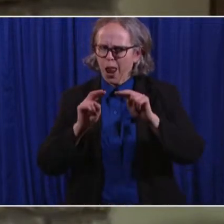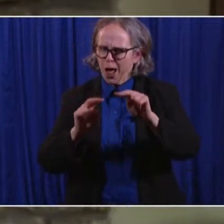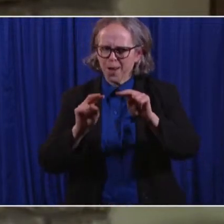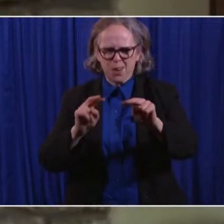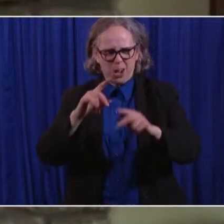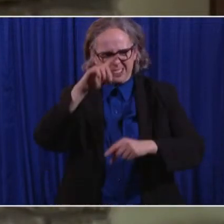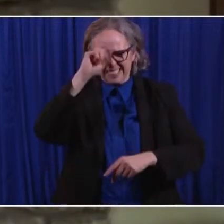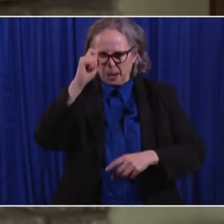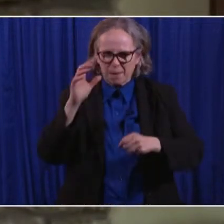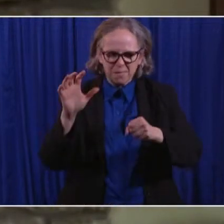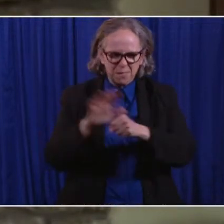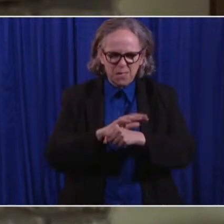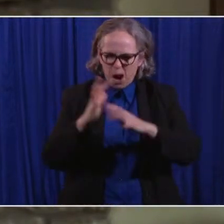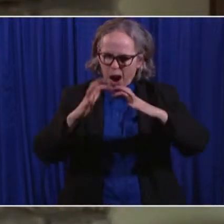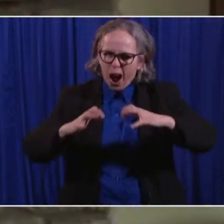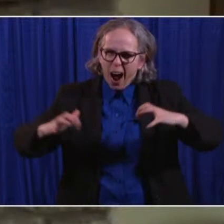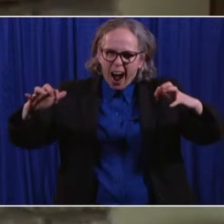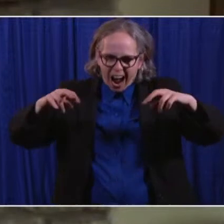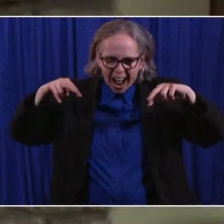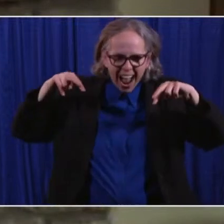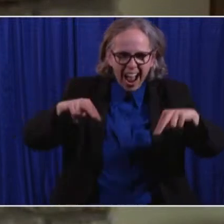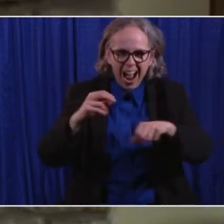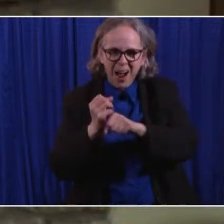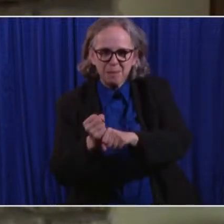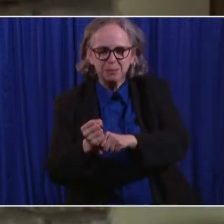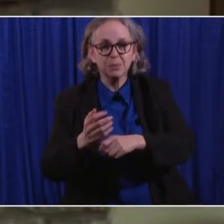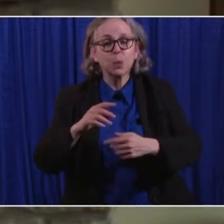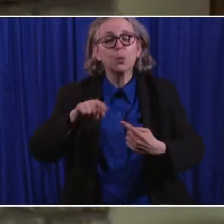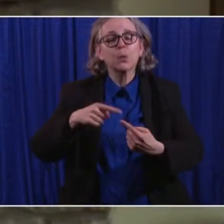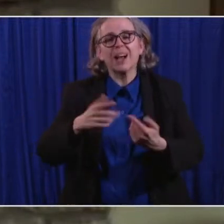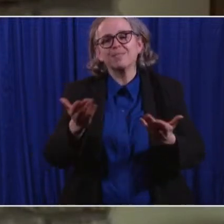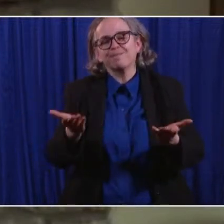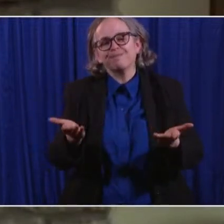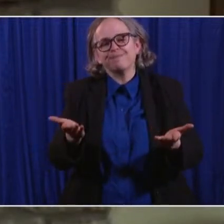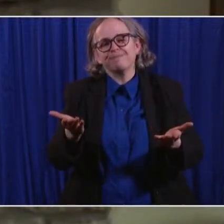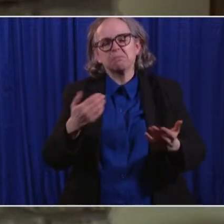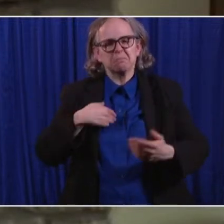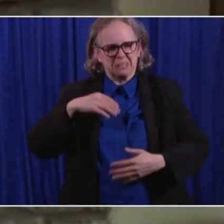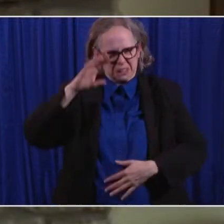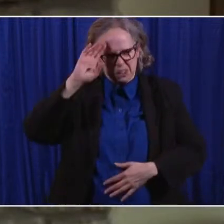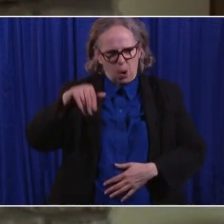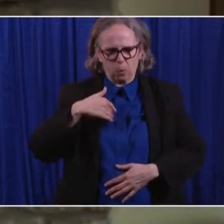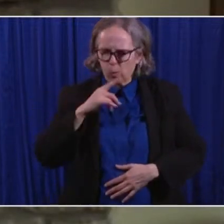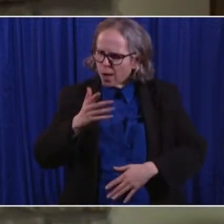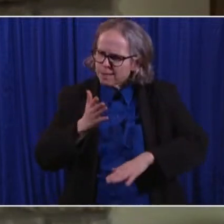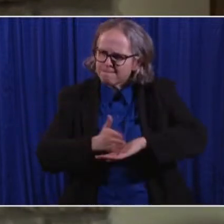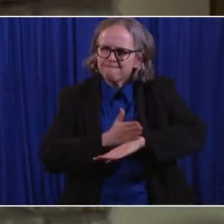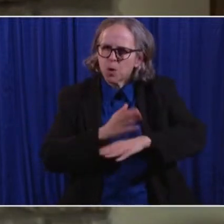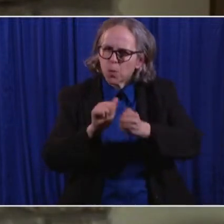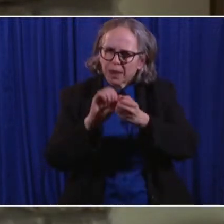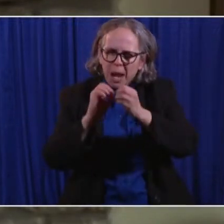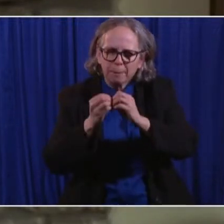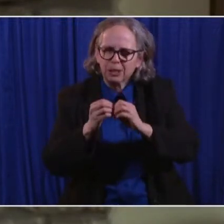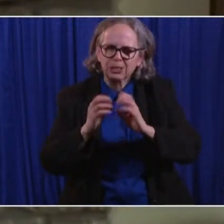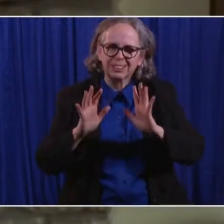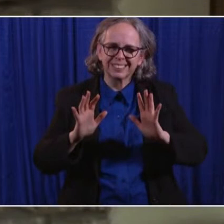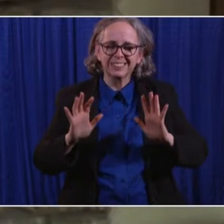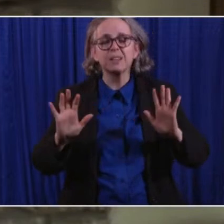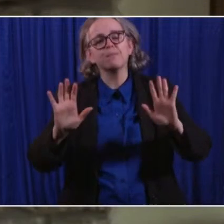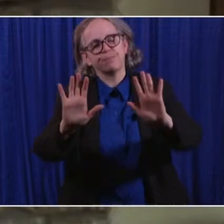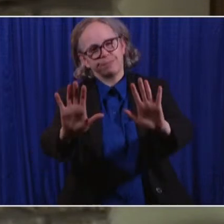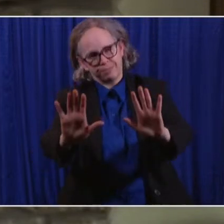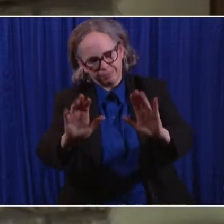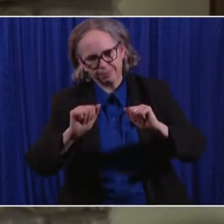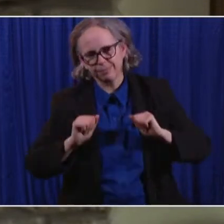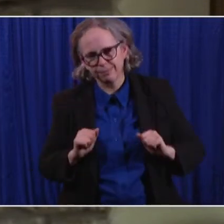and I just don't know when that will be, but things are going to get better. They're continuing to get better. And we control this